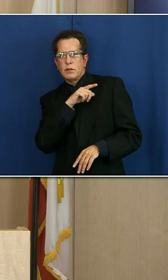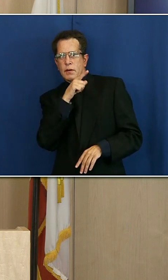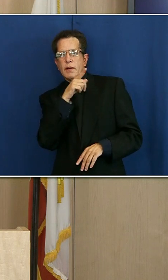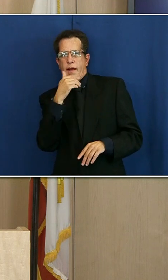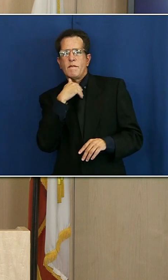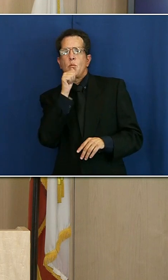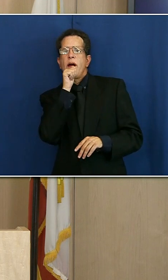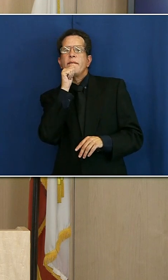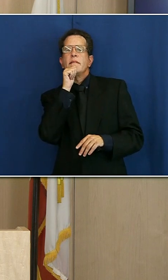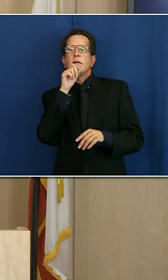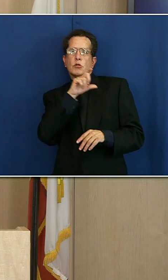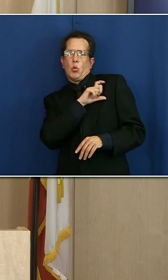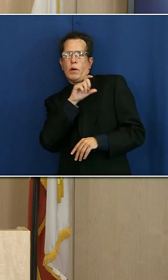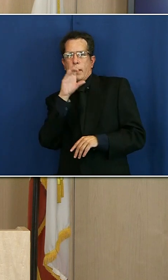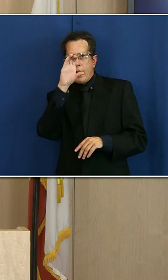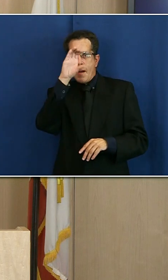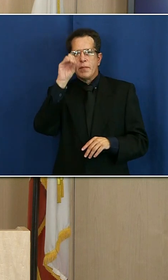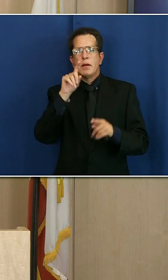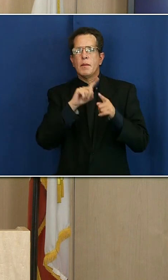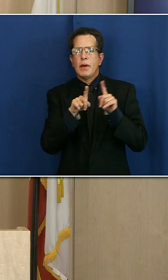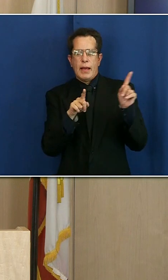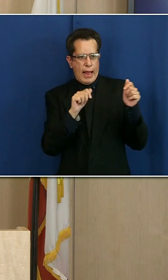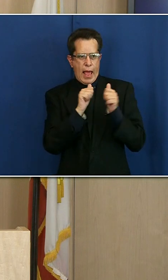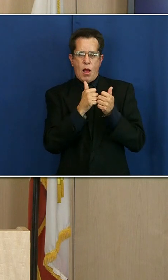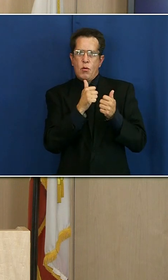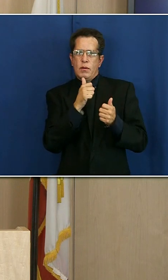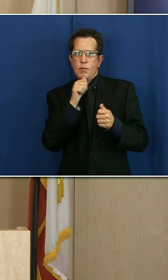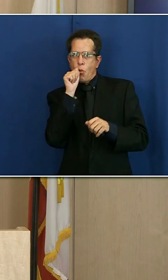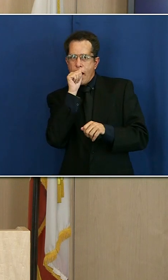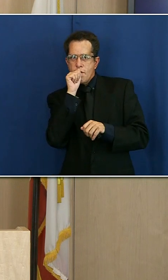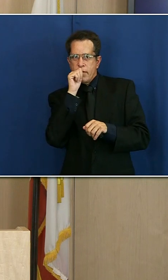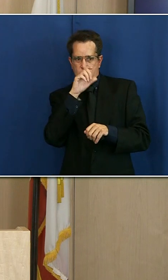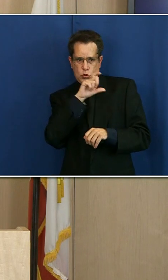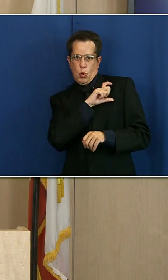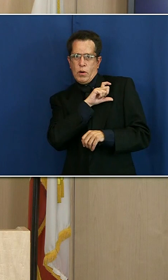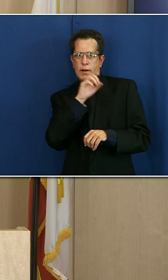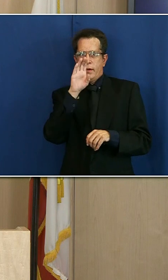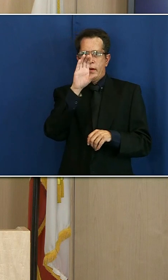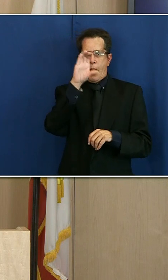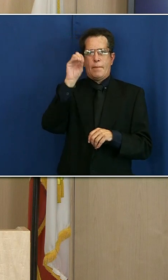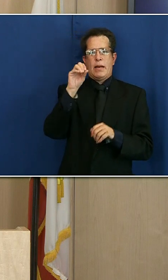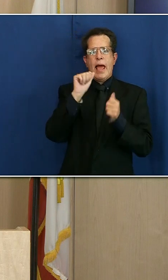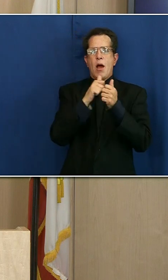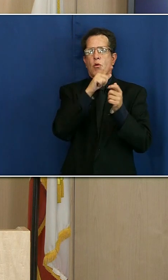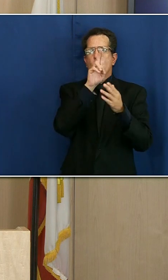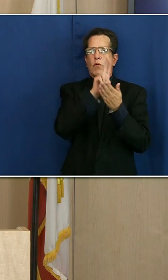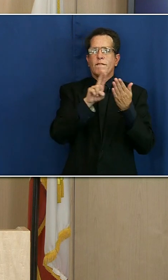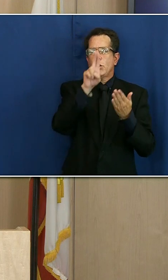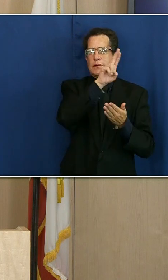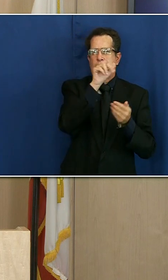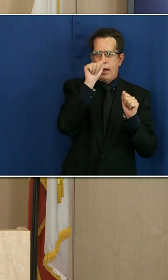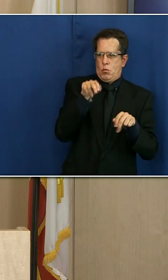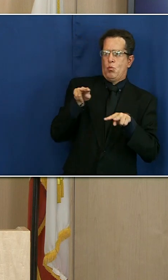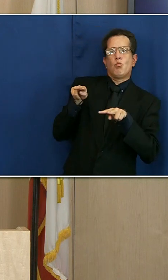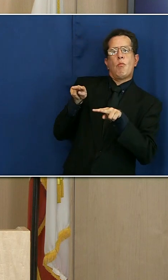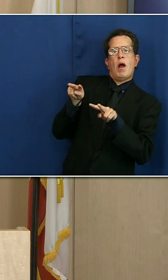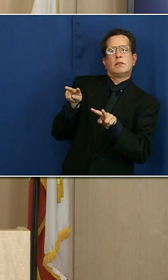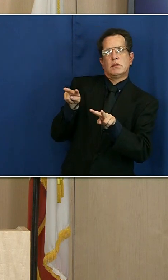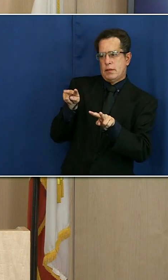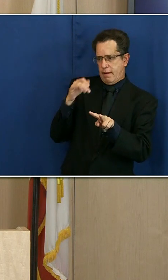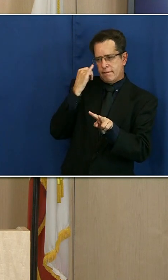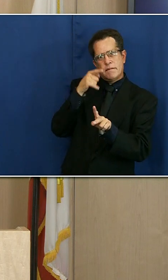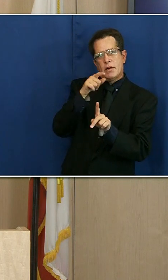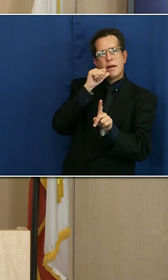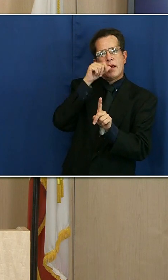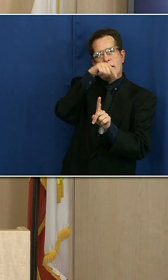there. But what authority does a private security company, and for that matter, the university, have over